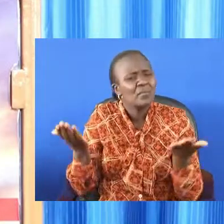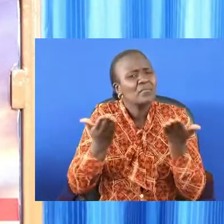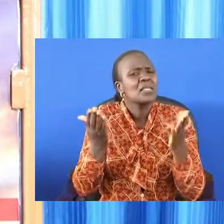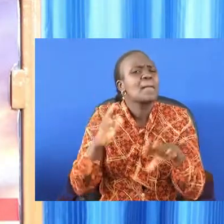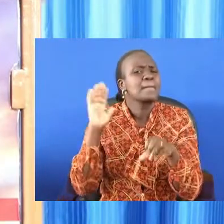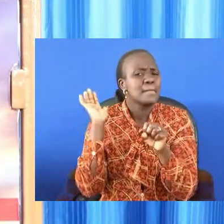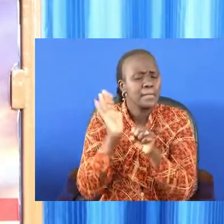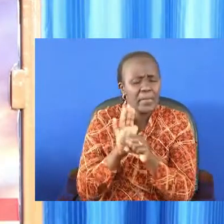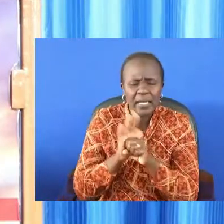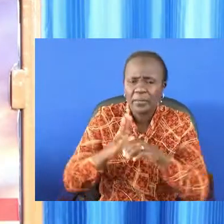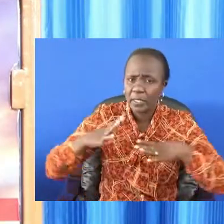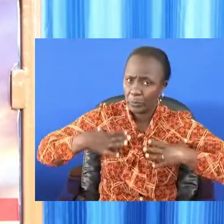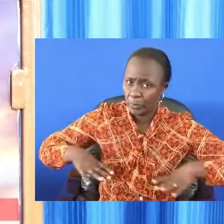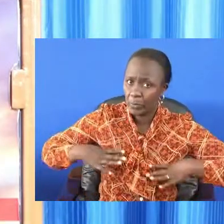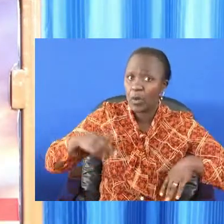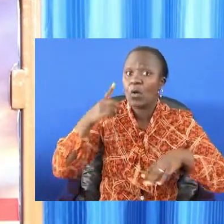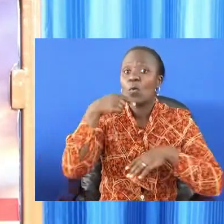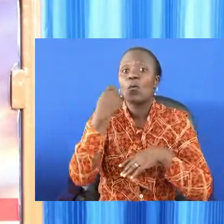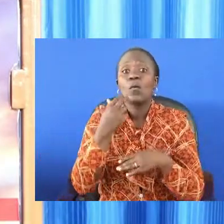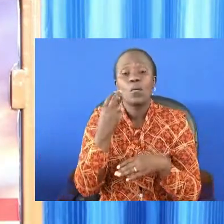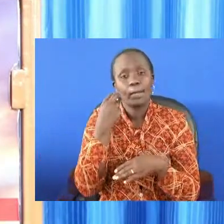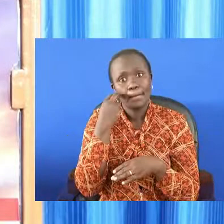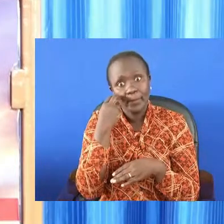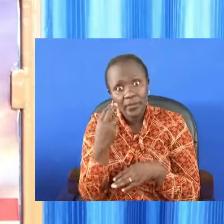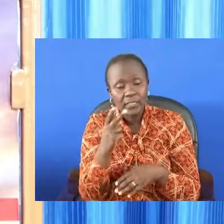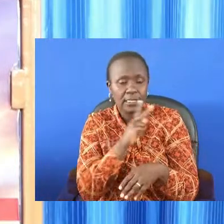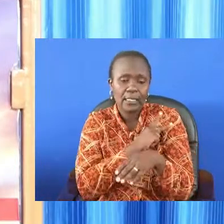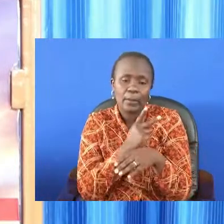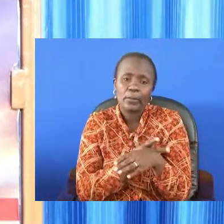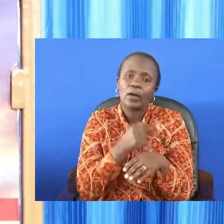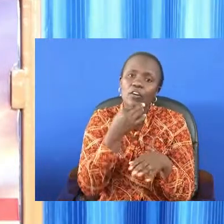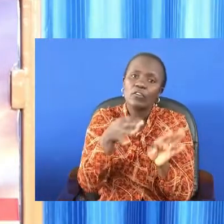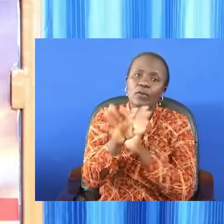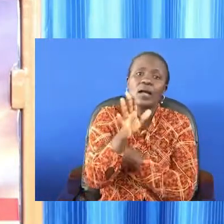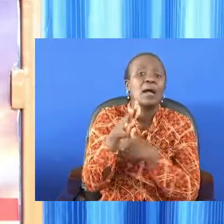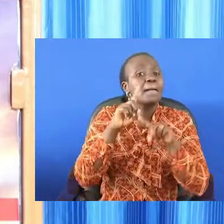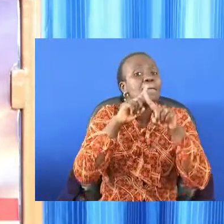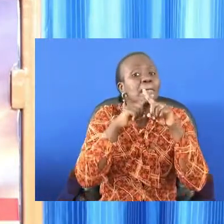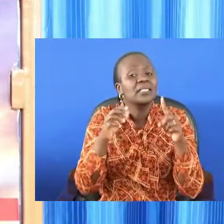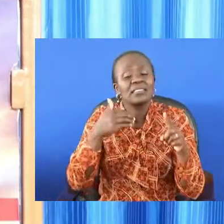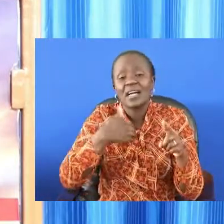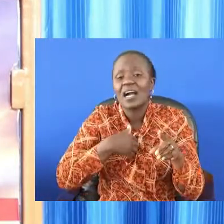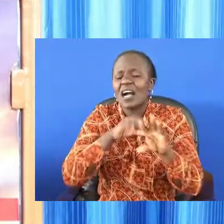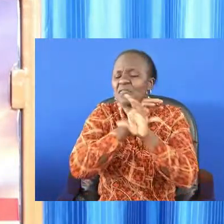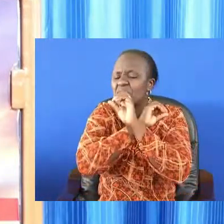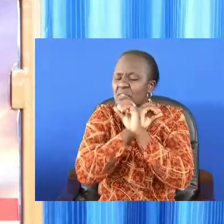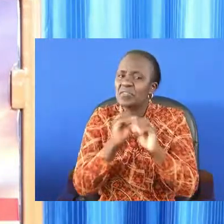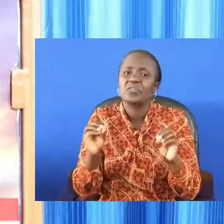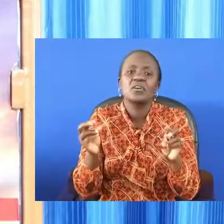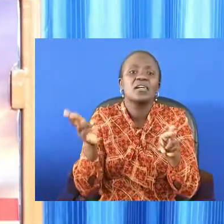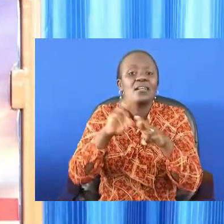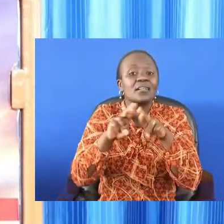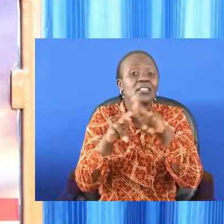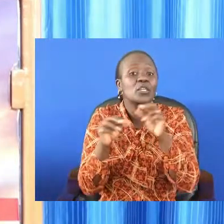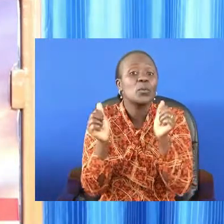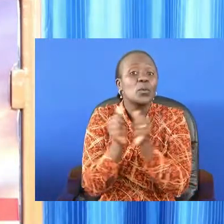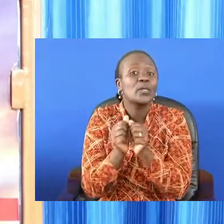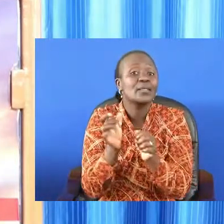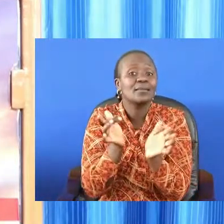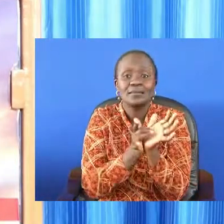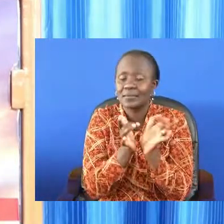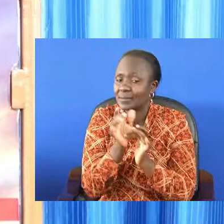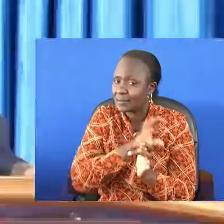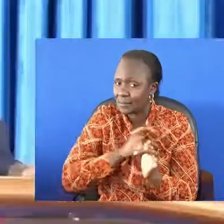so many people who want to see the power of God, yet they do not have an intimate relationship with